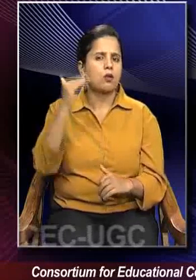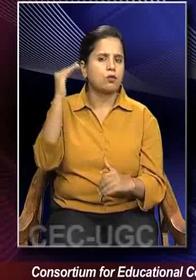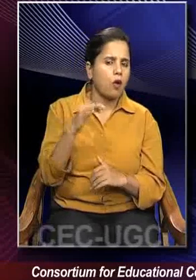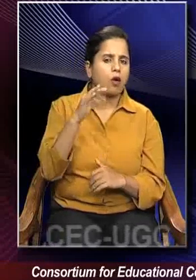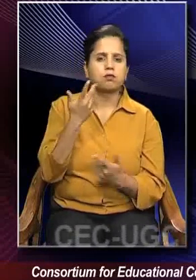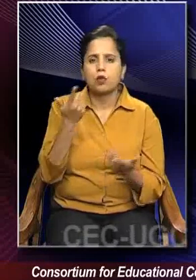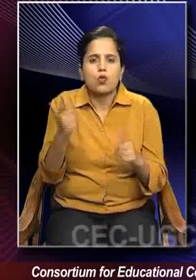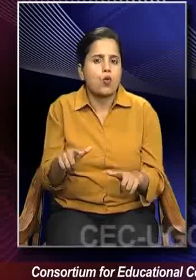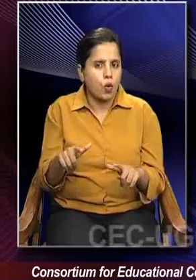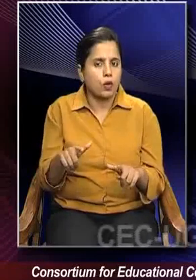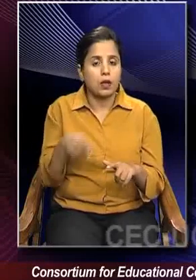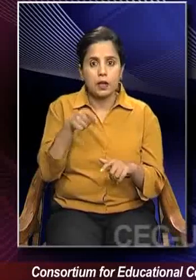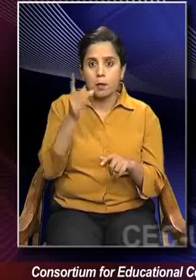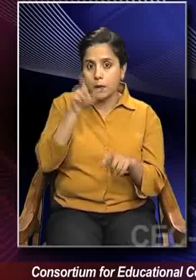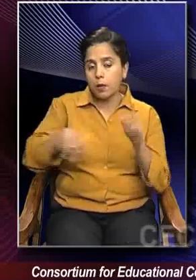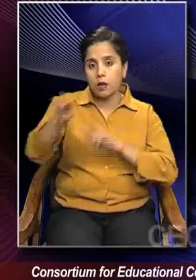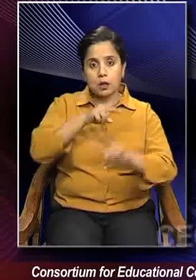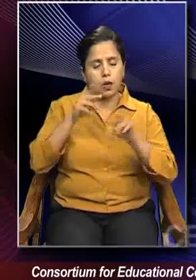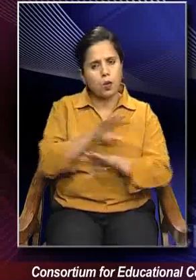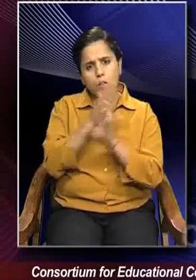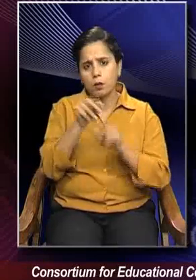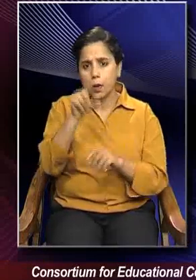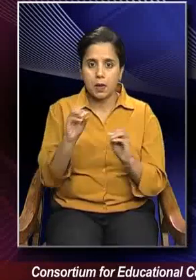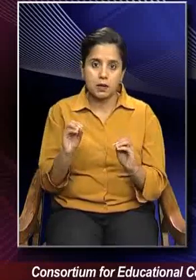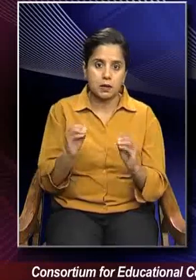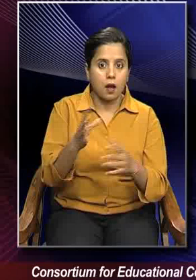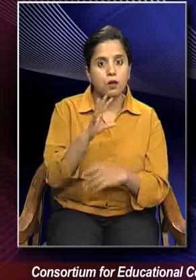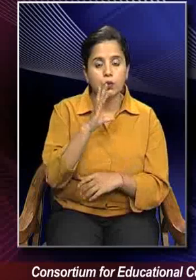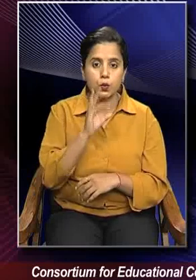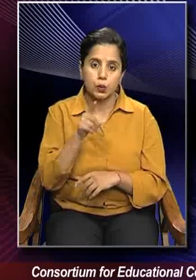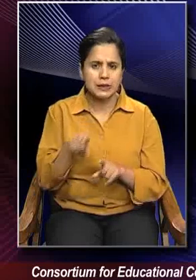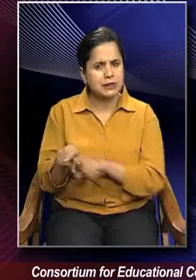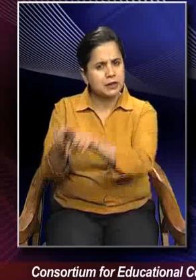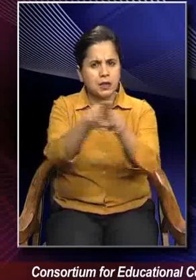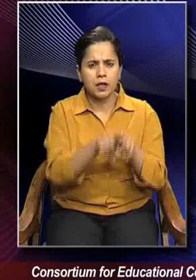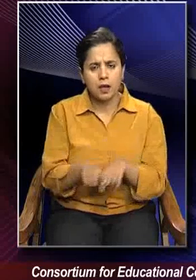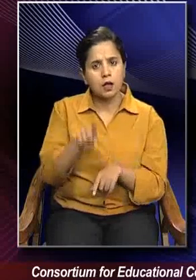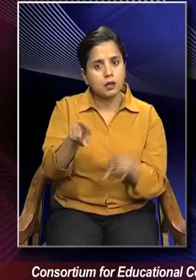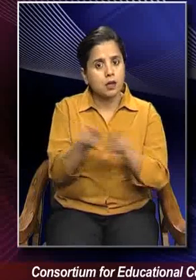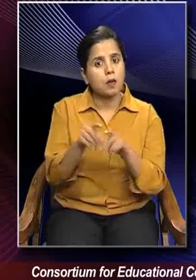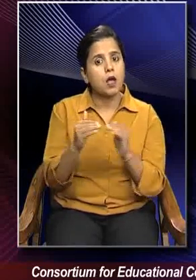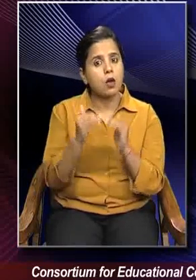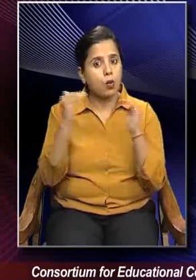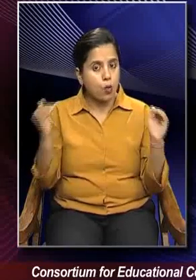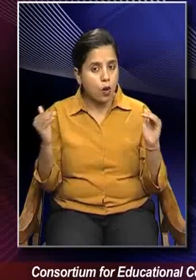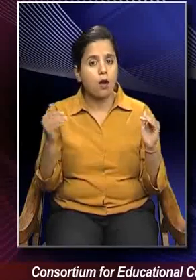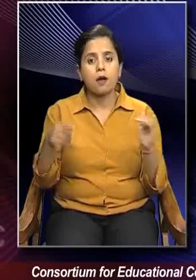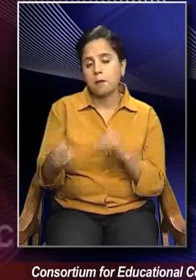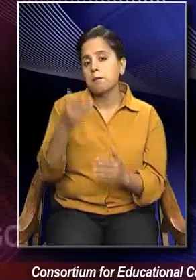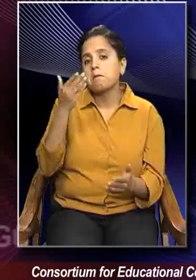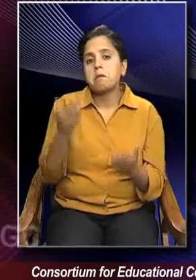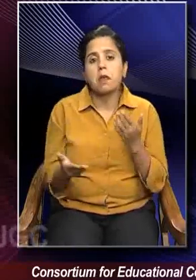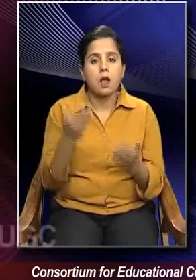It assumes that everyone starts out the same, so equality may not